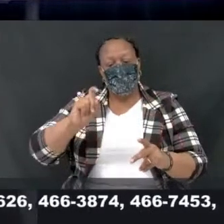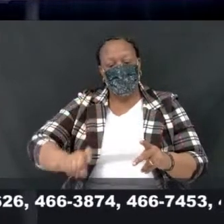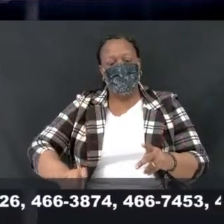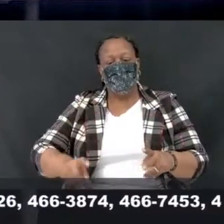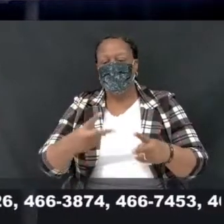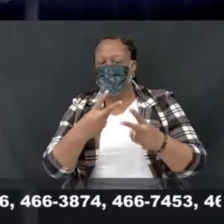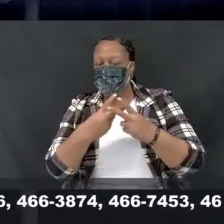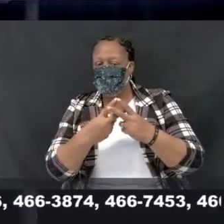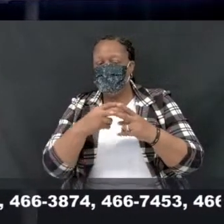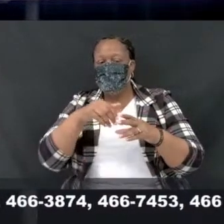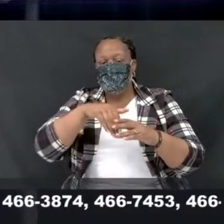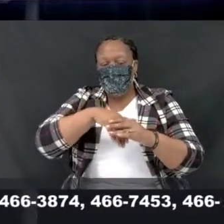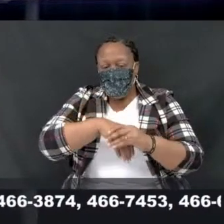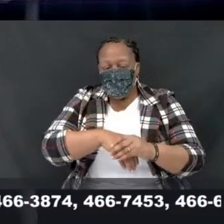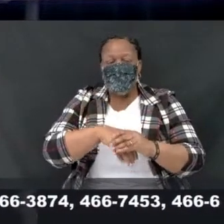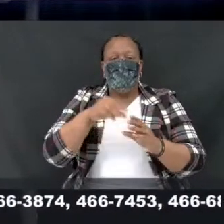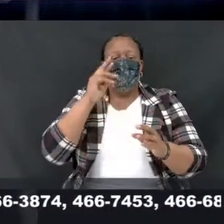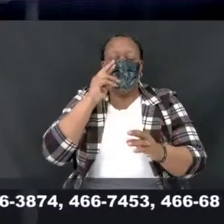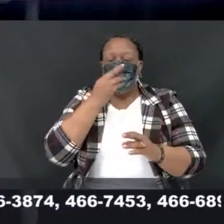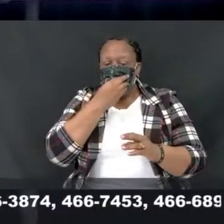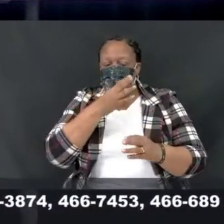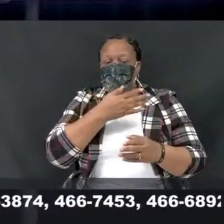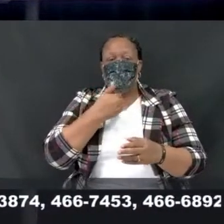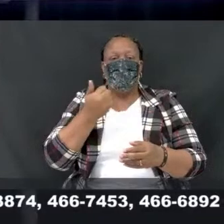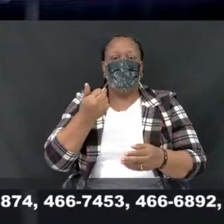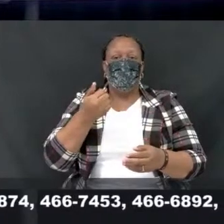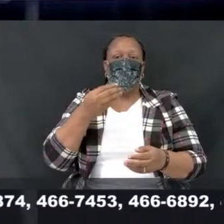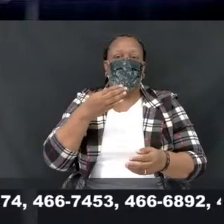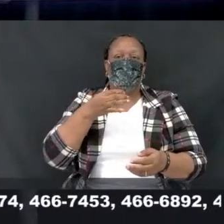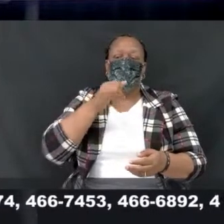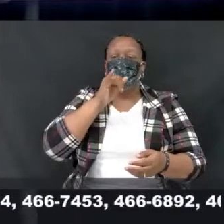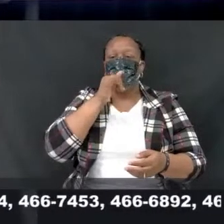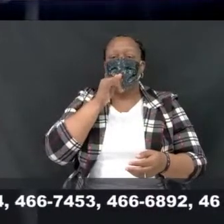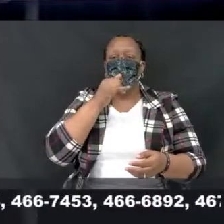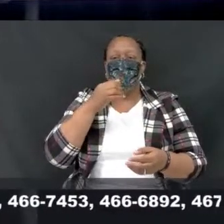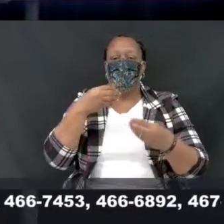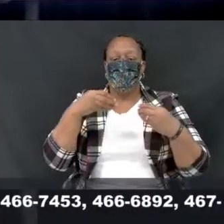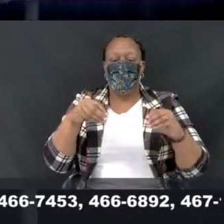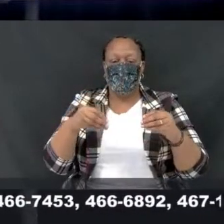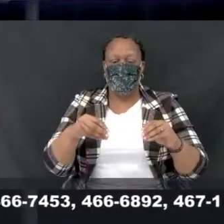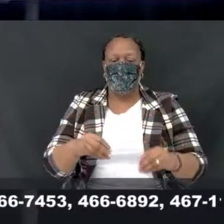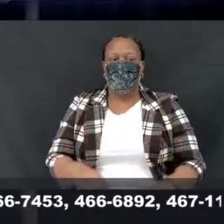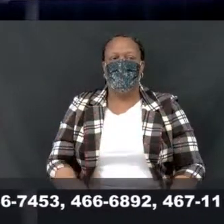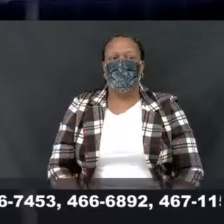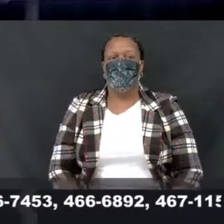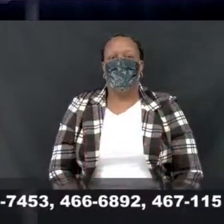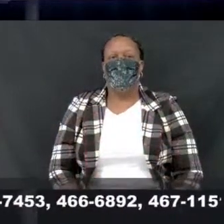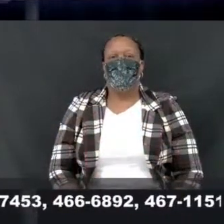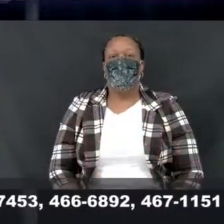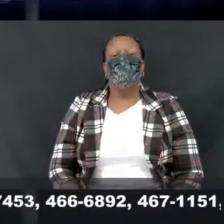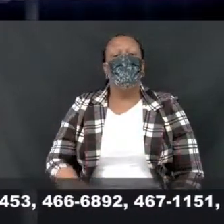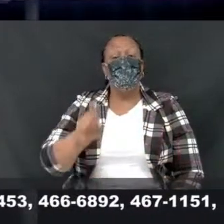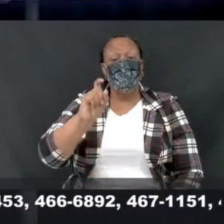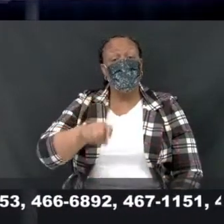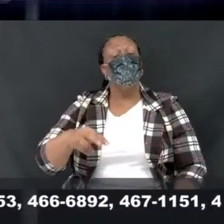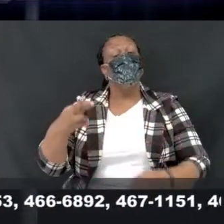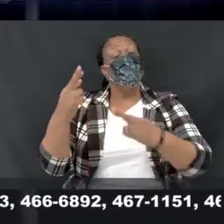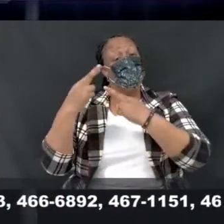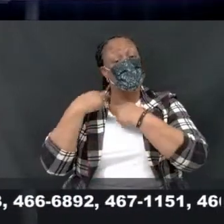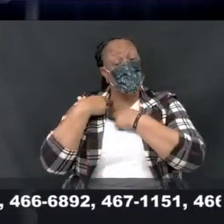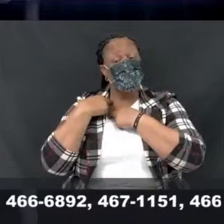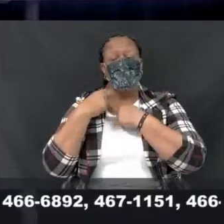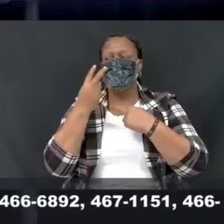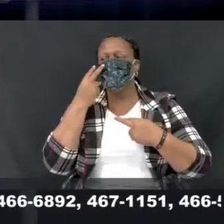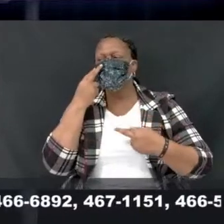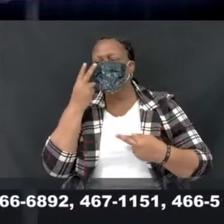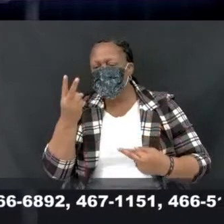environment. Keeping a good reputation is imperative to running a successful business. The police at